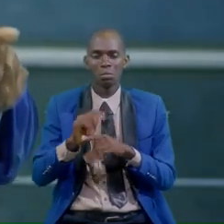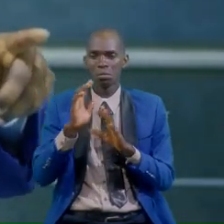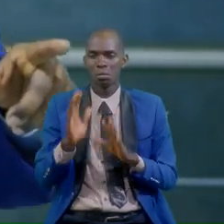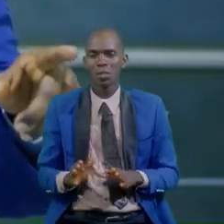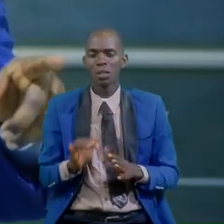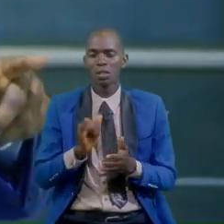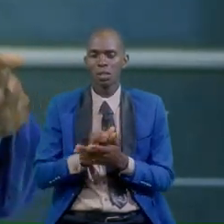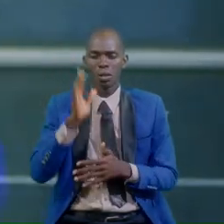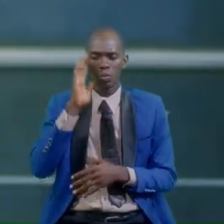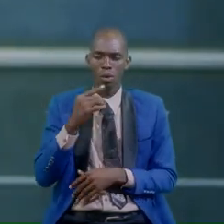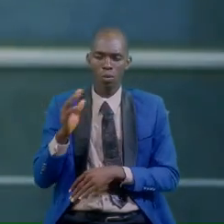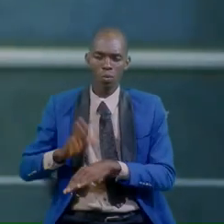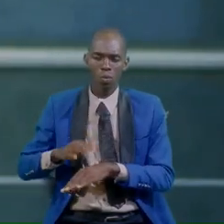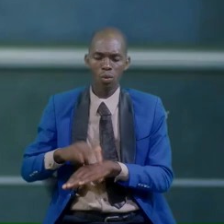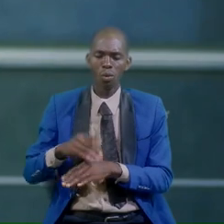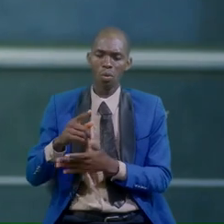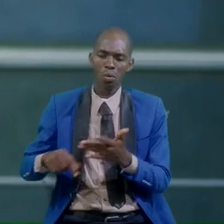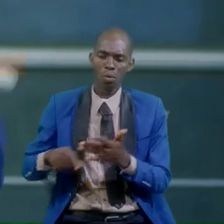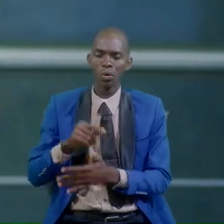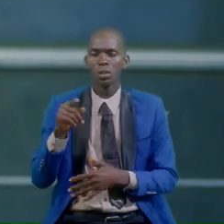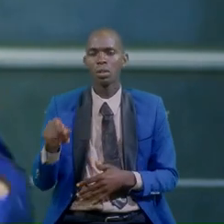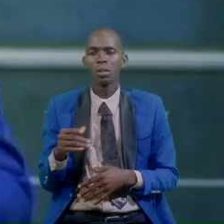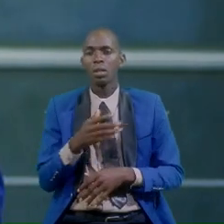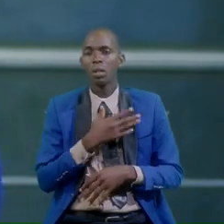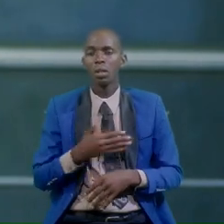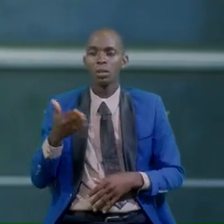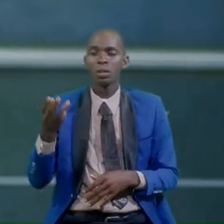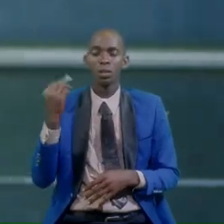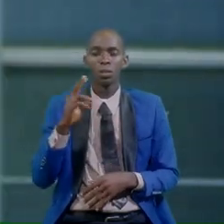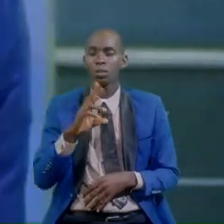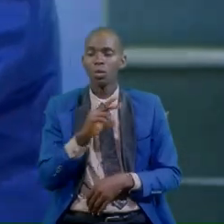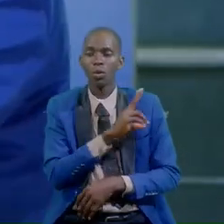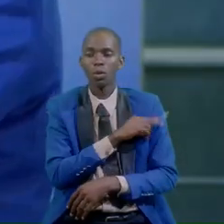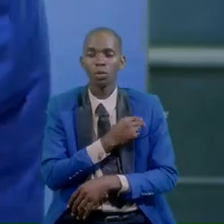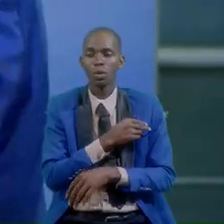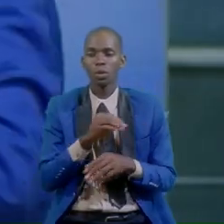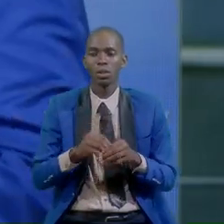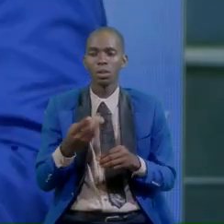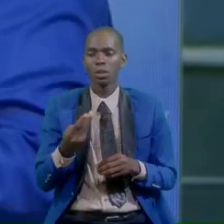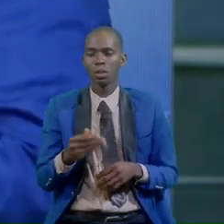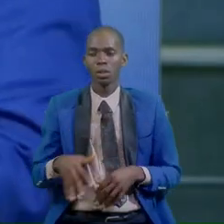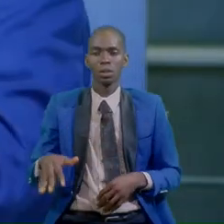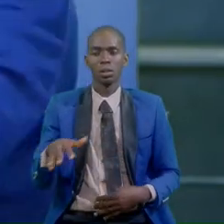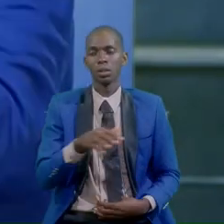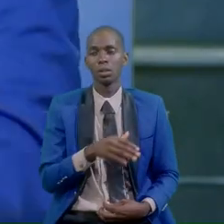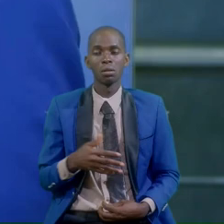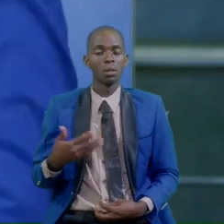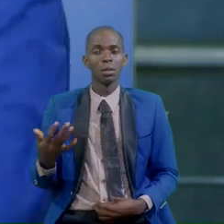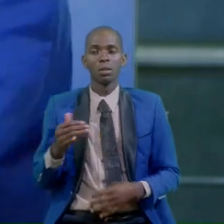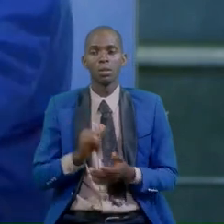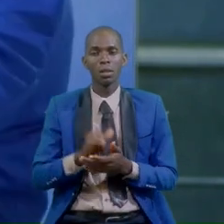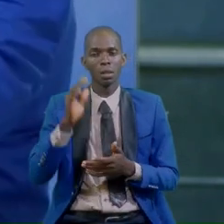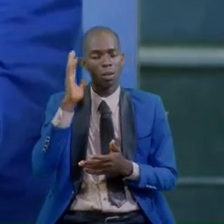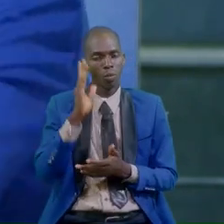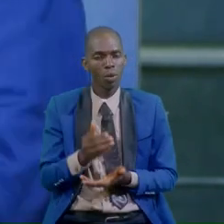tell him. And there were no hospitals in the land of those psychiatrists that would deal with